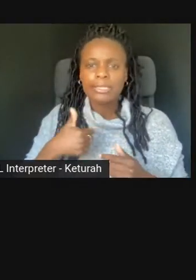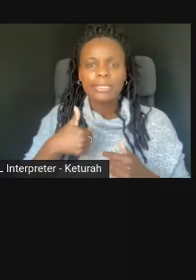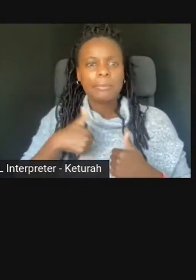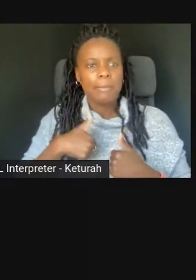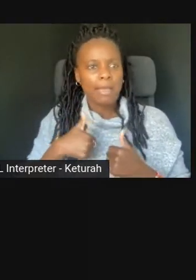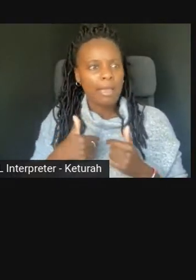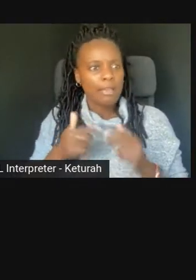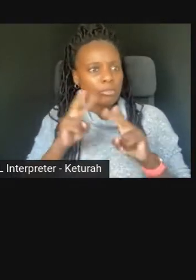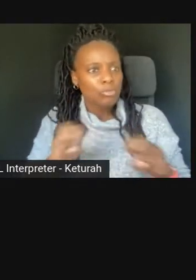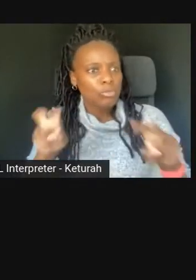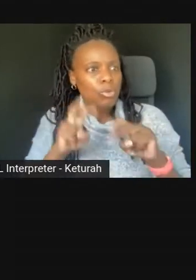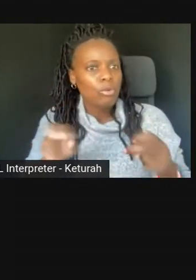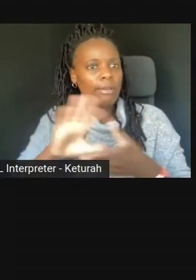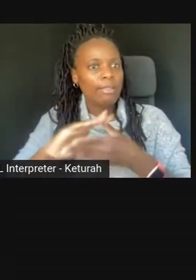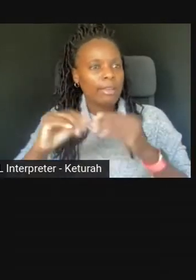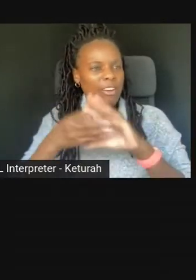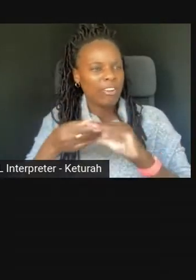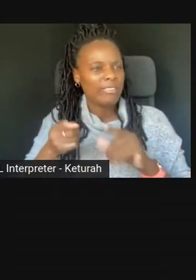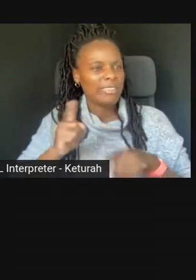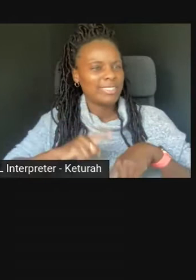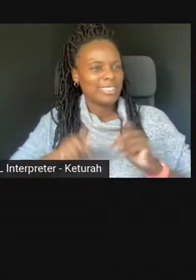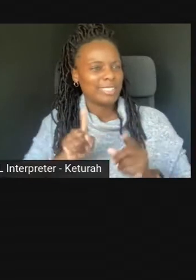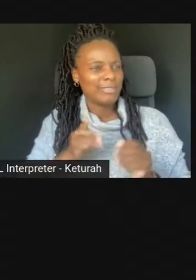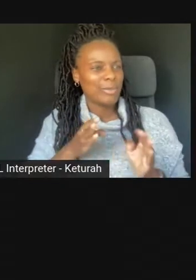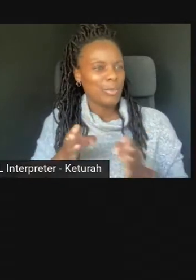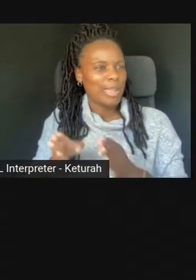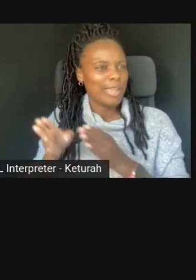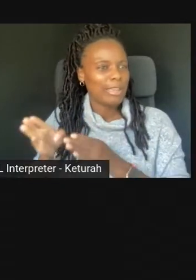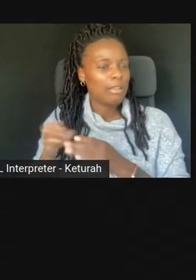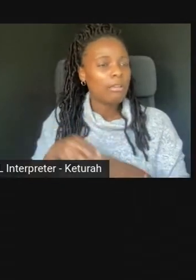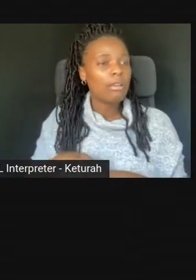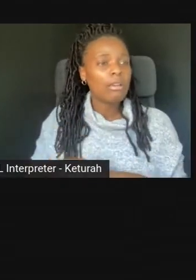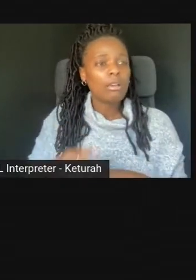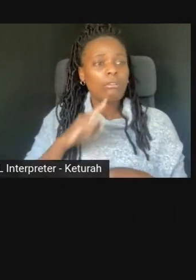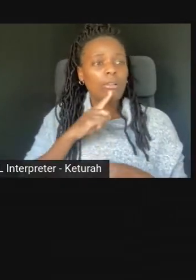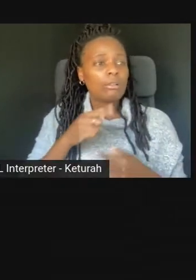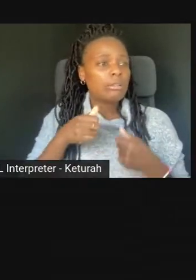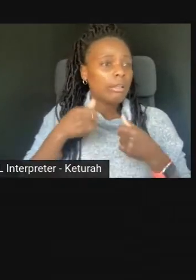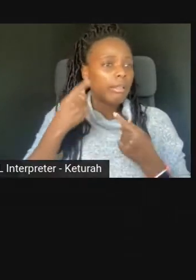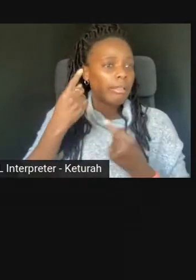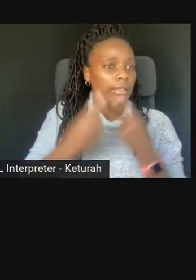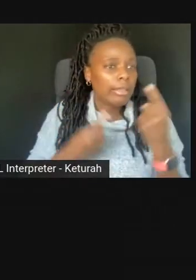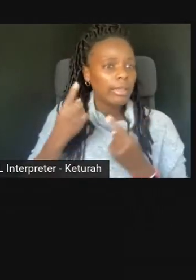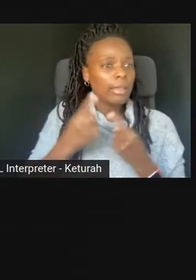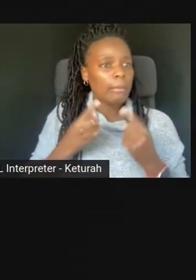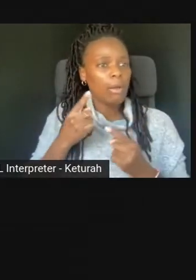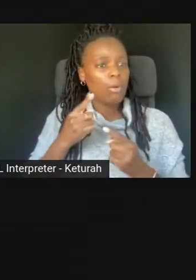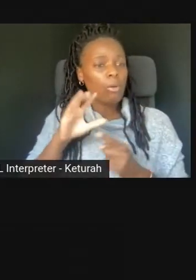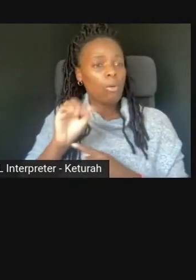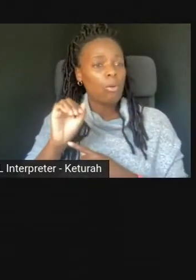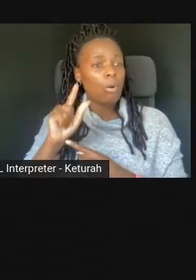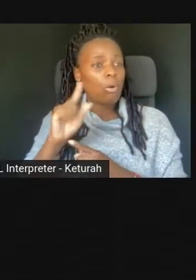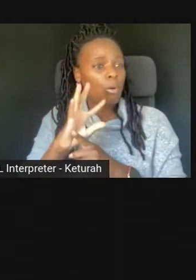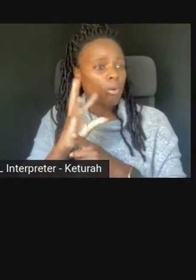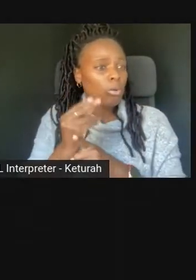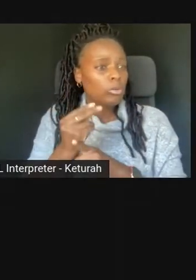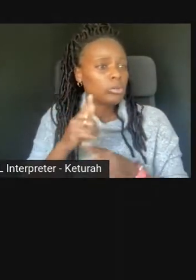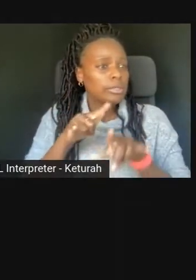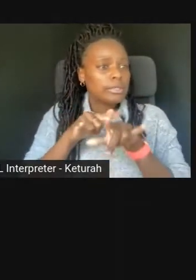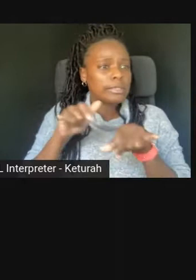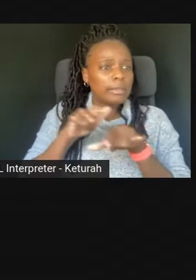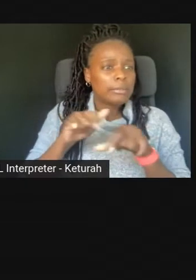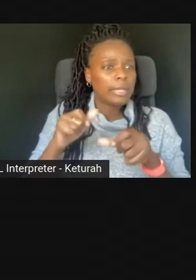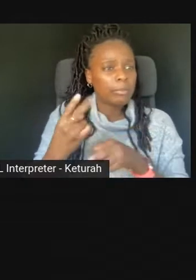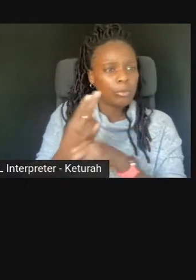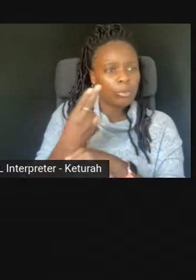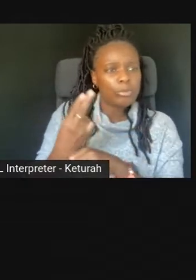Weaving observations of contemporary coal culture with a magical realism tale of a mythical paradise, King Coal is a